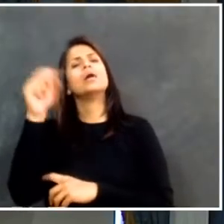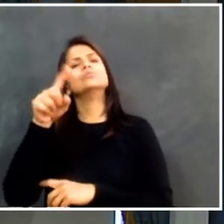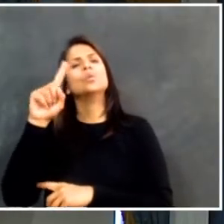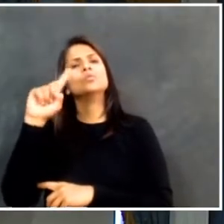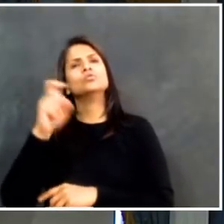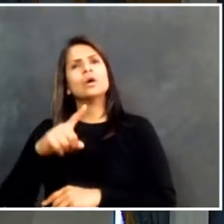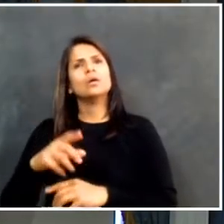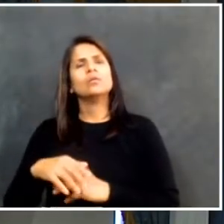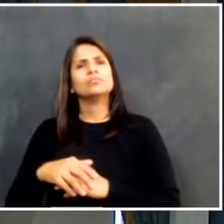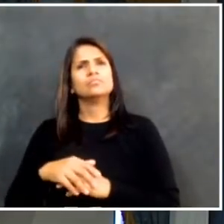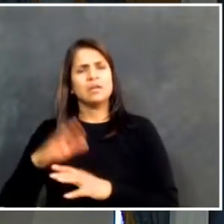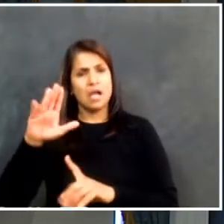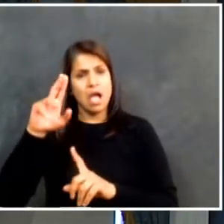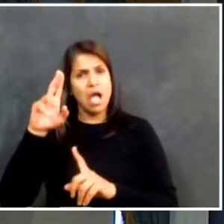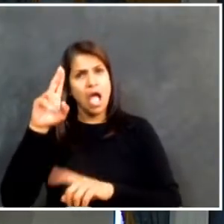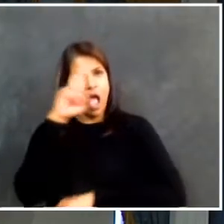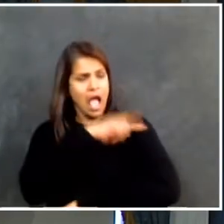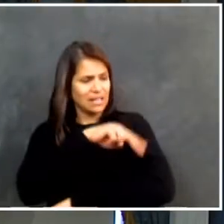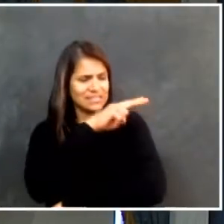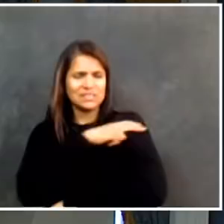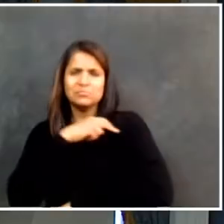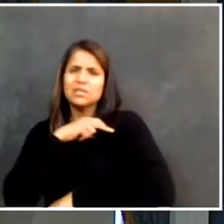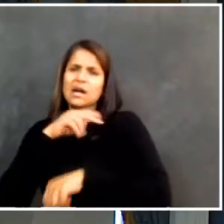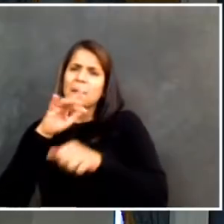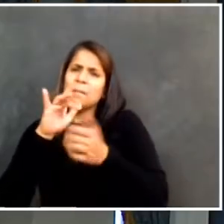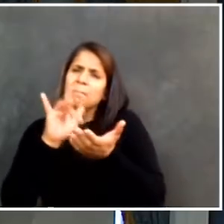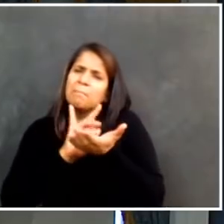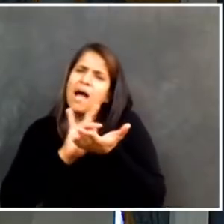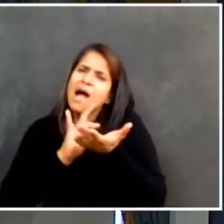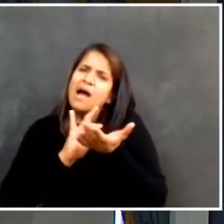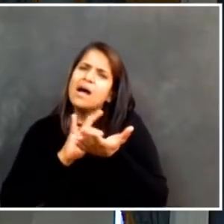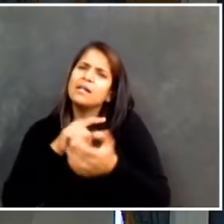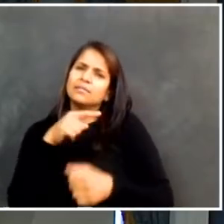85,000 beds. Have you revised those